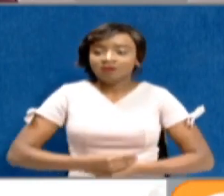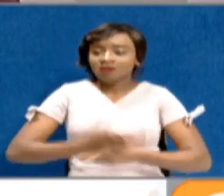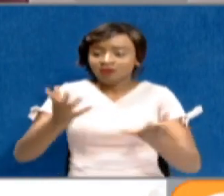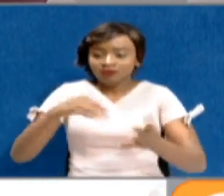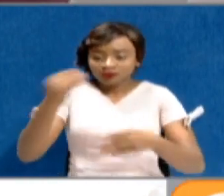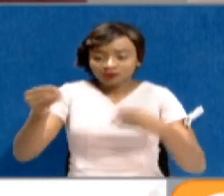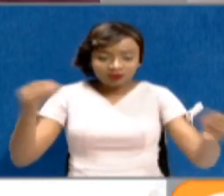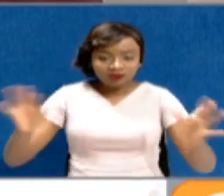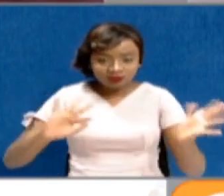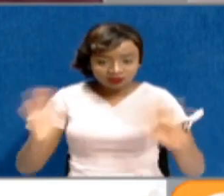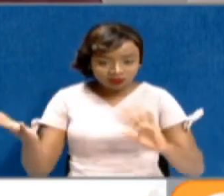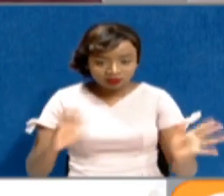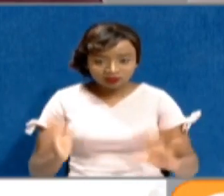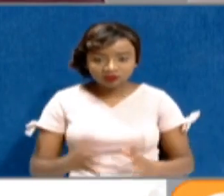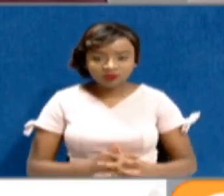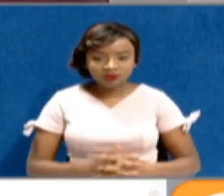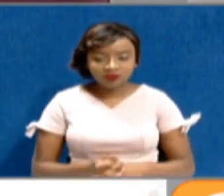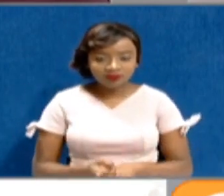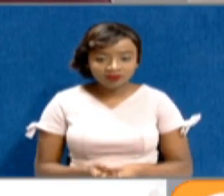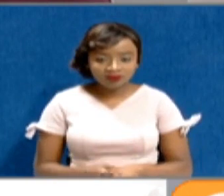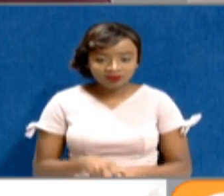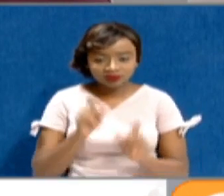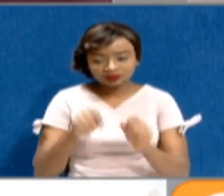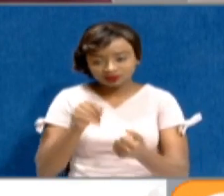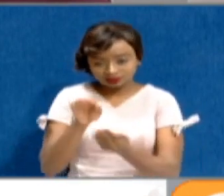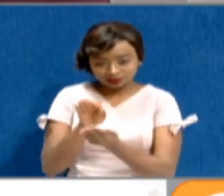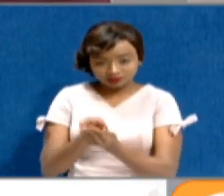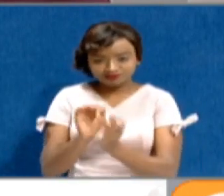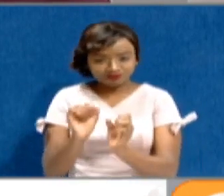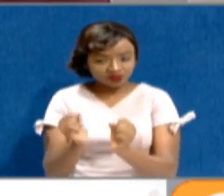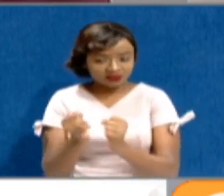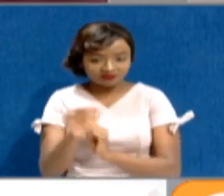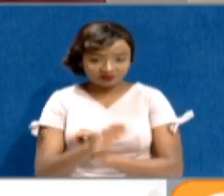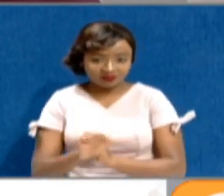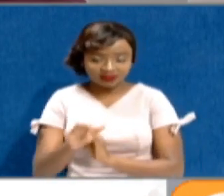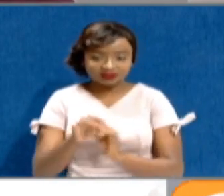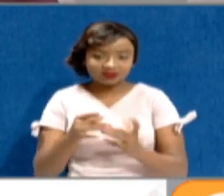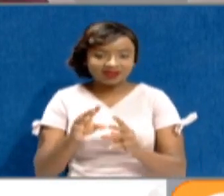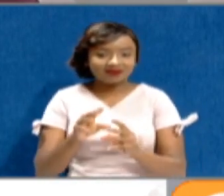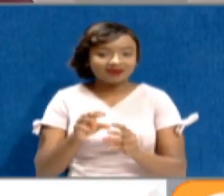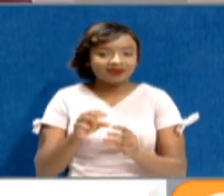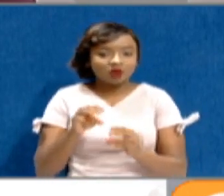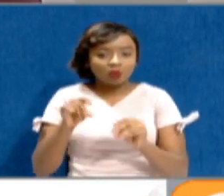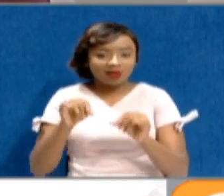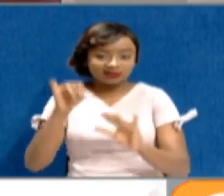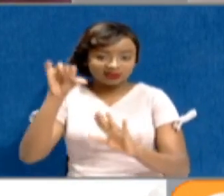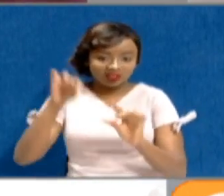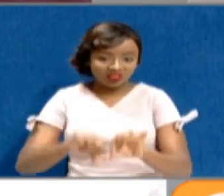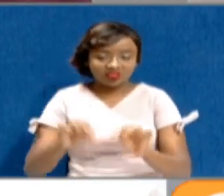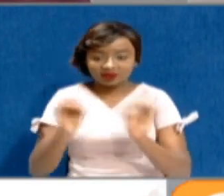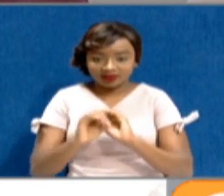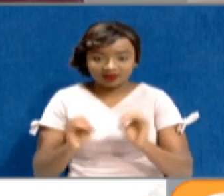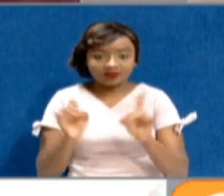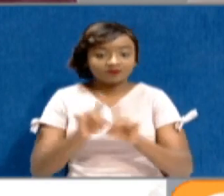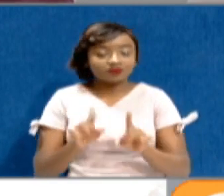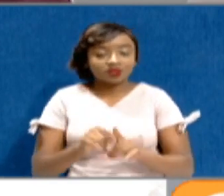it get from the factory to the point of storage, be stored safely in a way that doesn't degrade it, and then to the end user who would then use